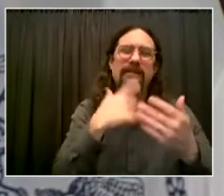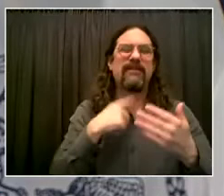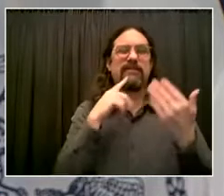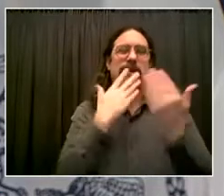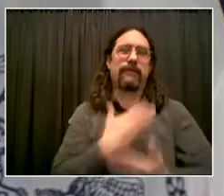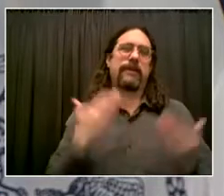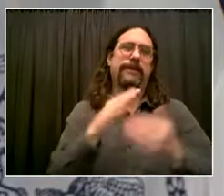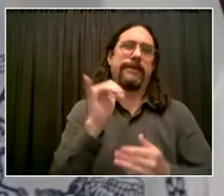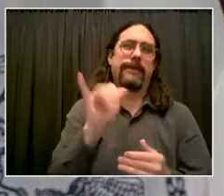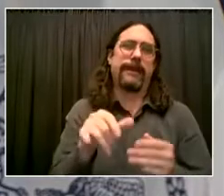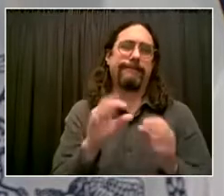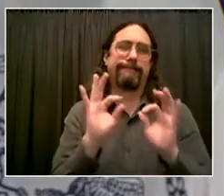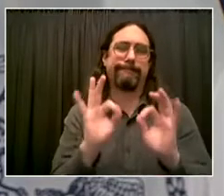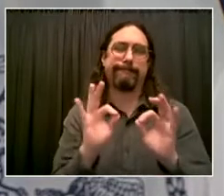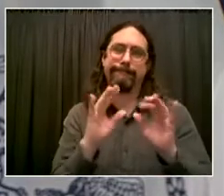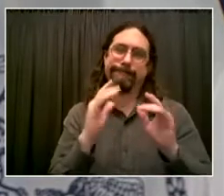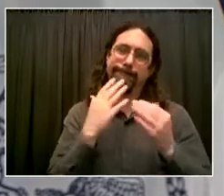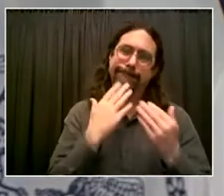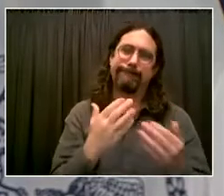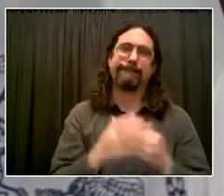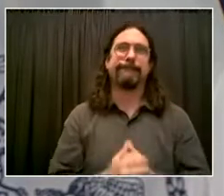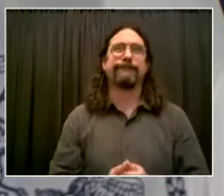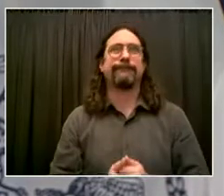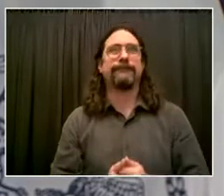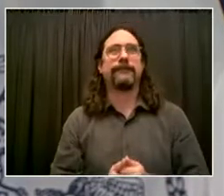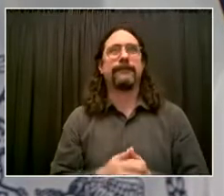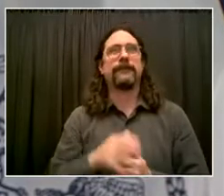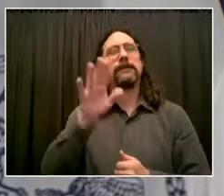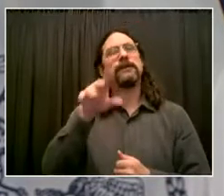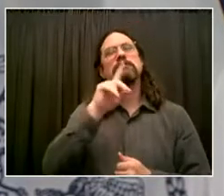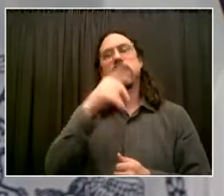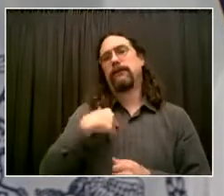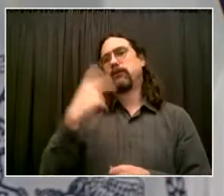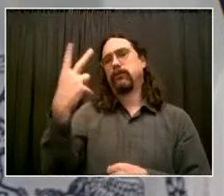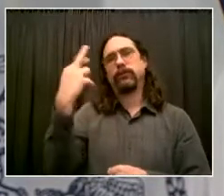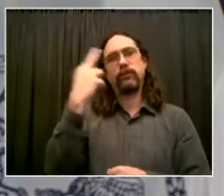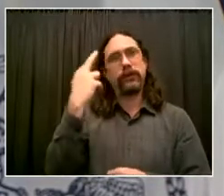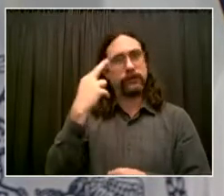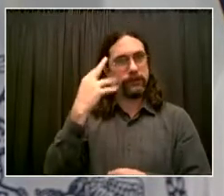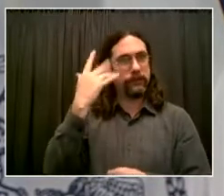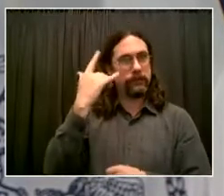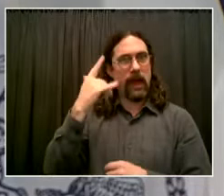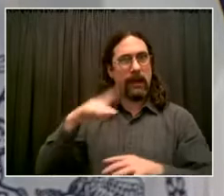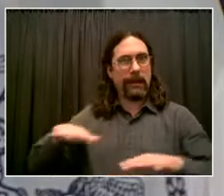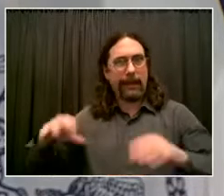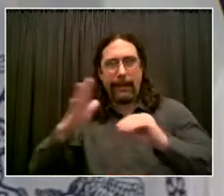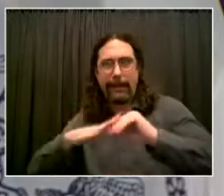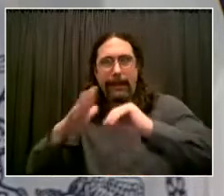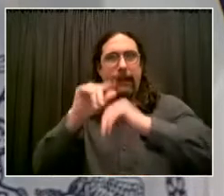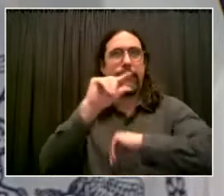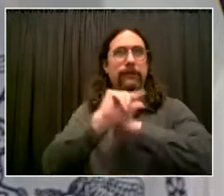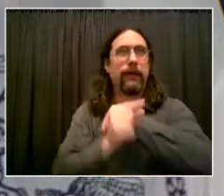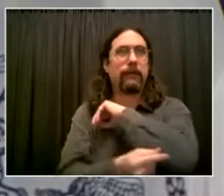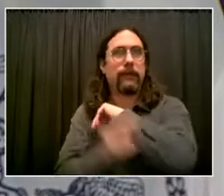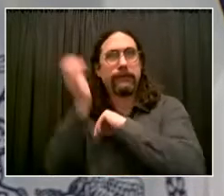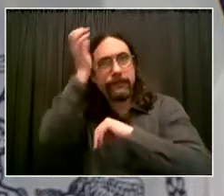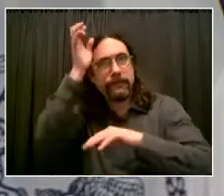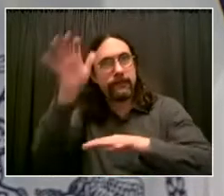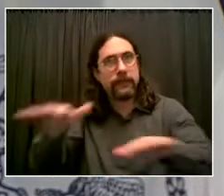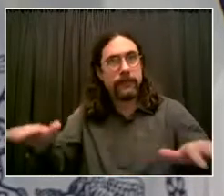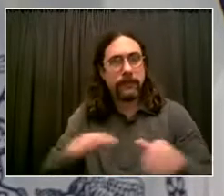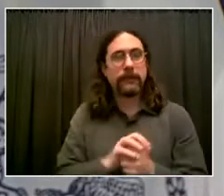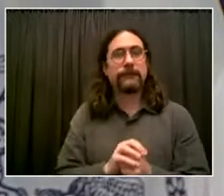Look, I think it's two things. Clearly, if there are fewer resources for litter basket pickups, that's going to affect